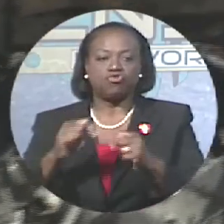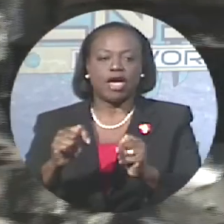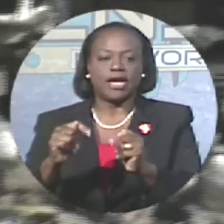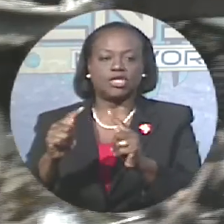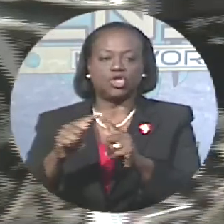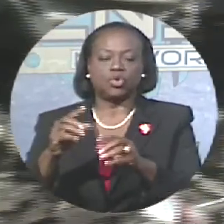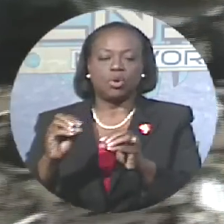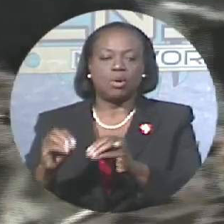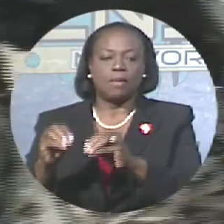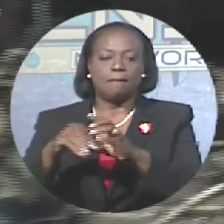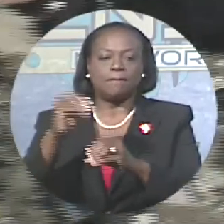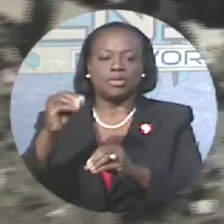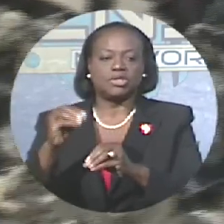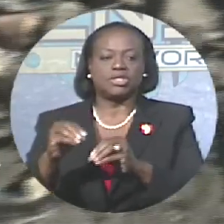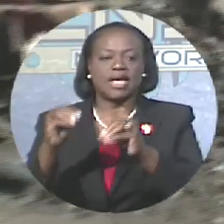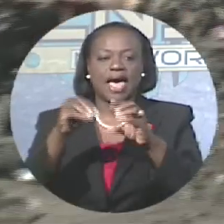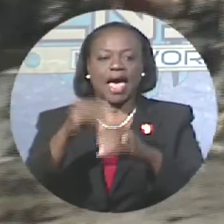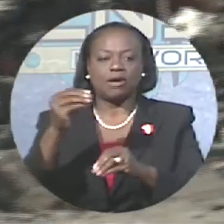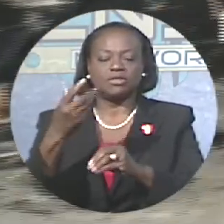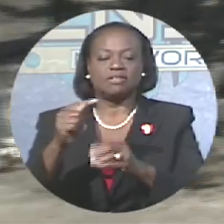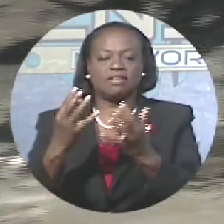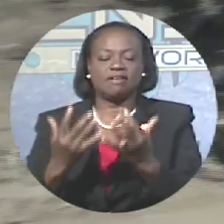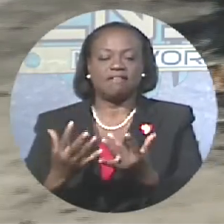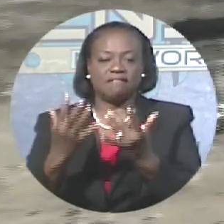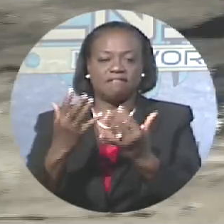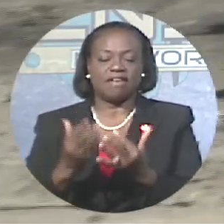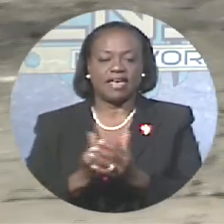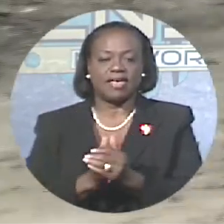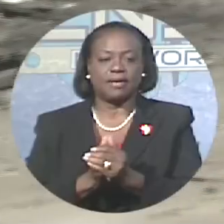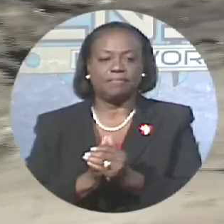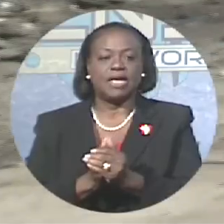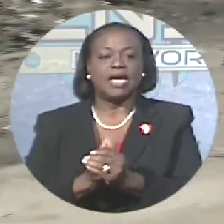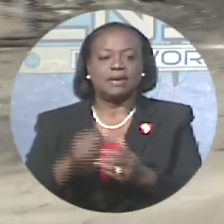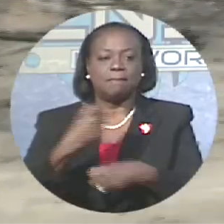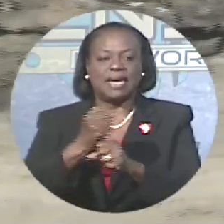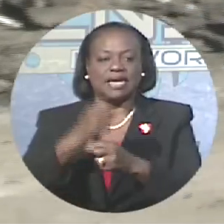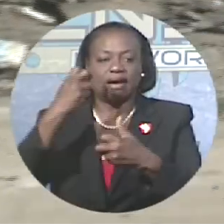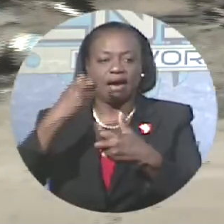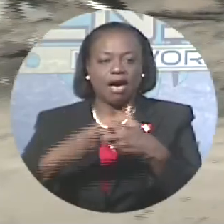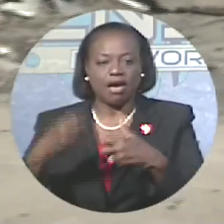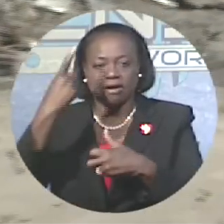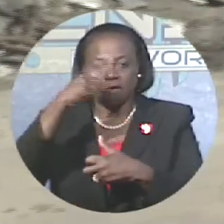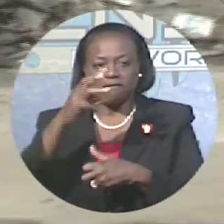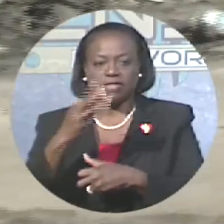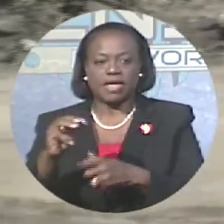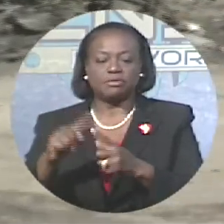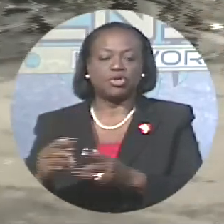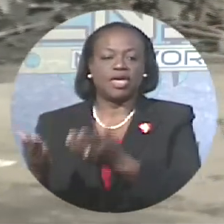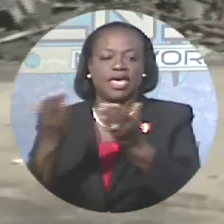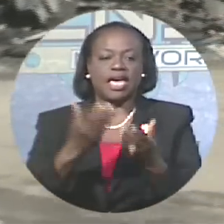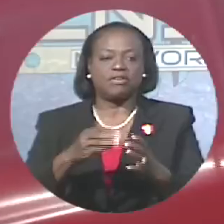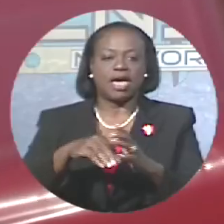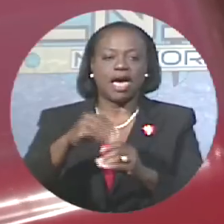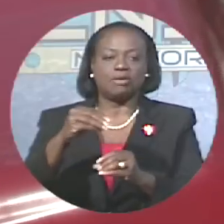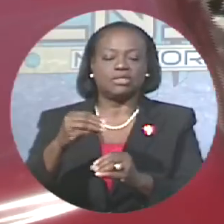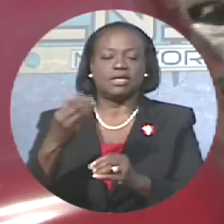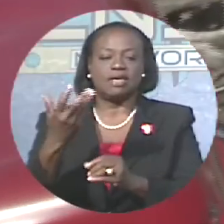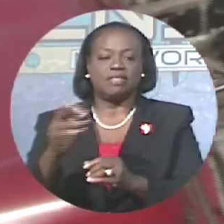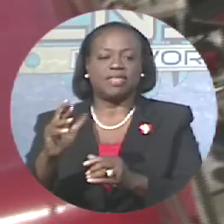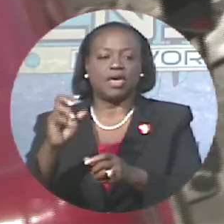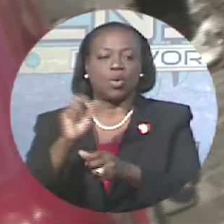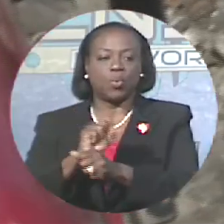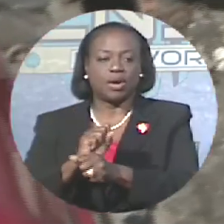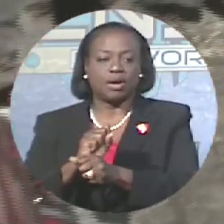An excavator on the site made it easier for firefighters to carry out their work and cut off its spread, but the fire caused Anatol Rodgers students to miss